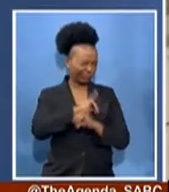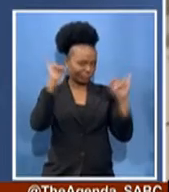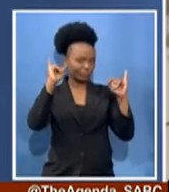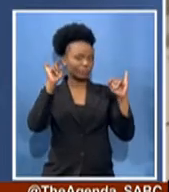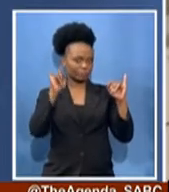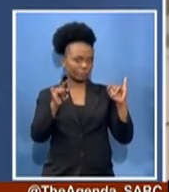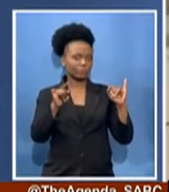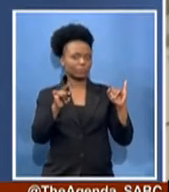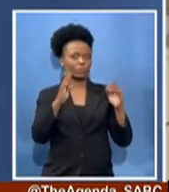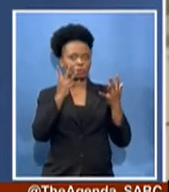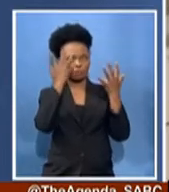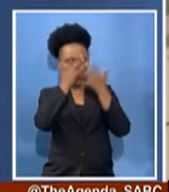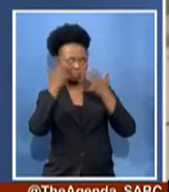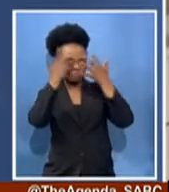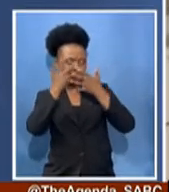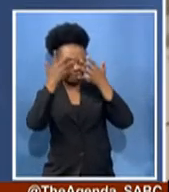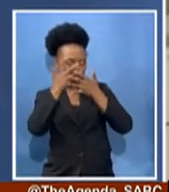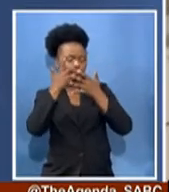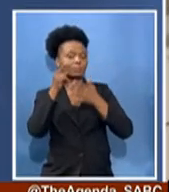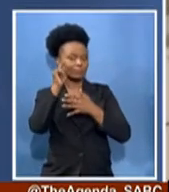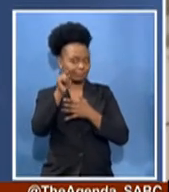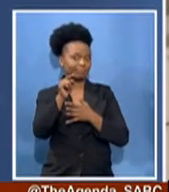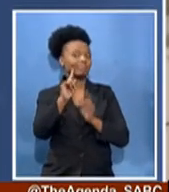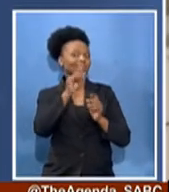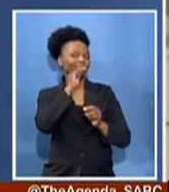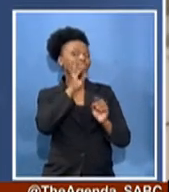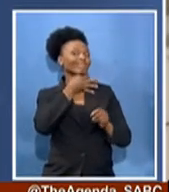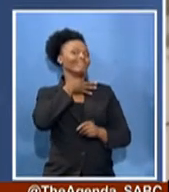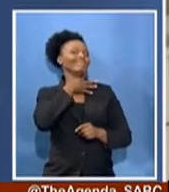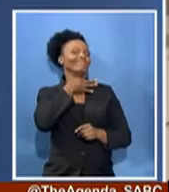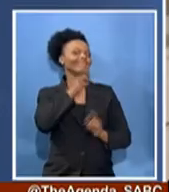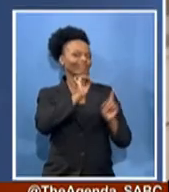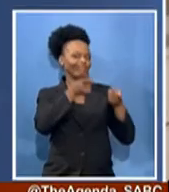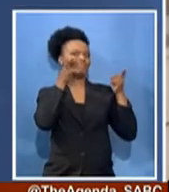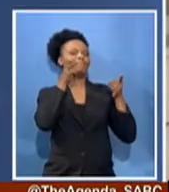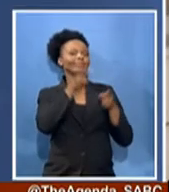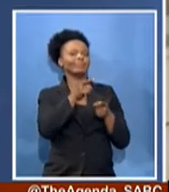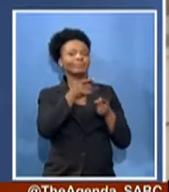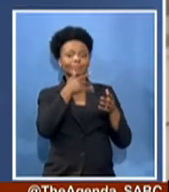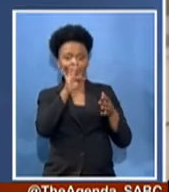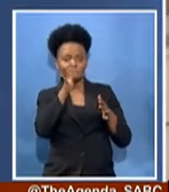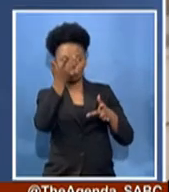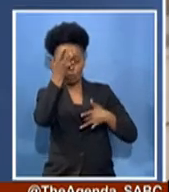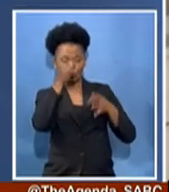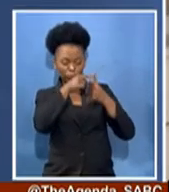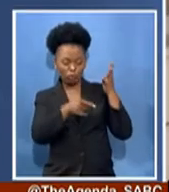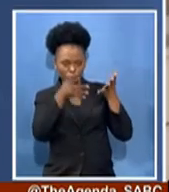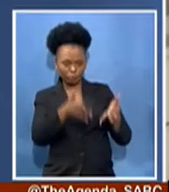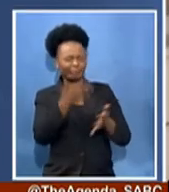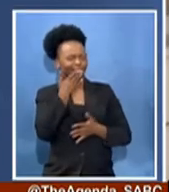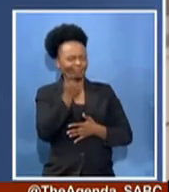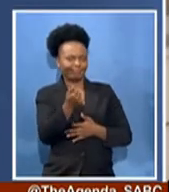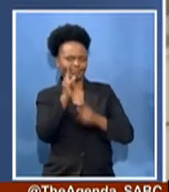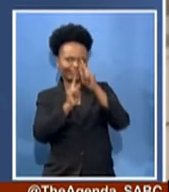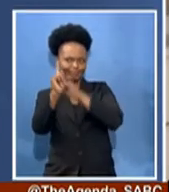So everyone's going to have that explained to them. If you get any of those symptoms, we're saying go straight away and present yourself and let people know that you've